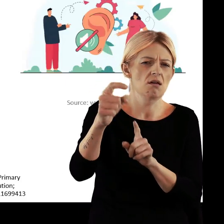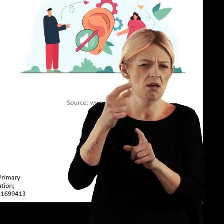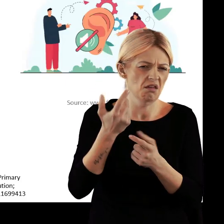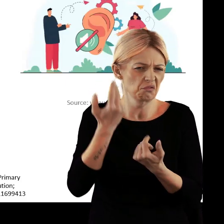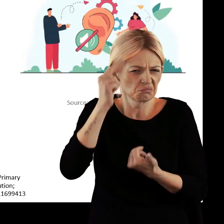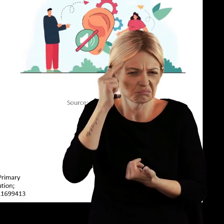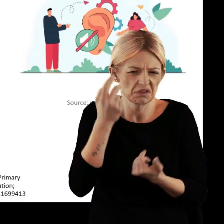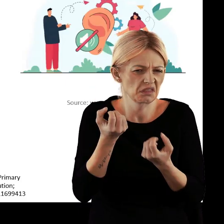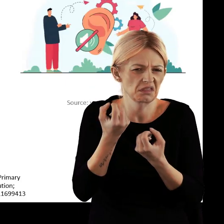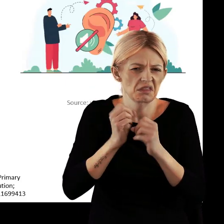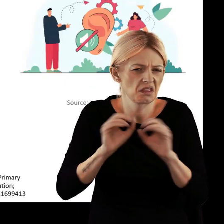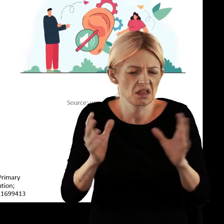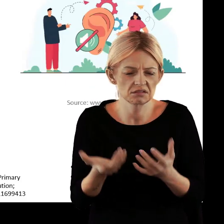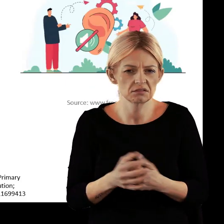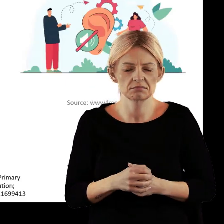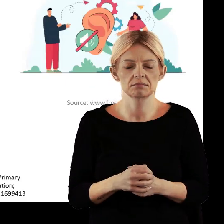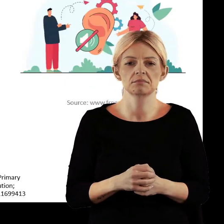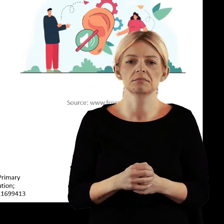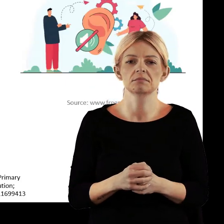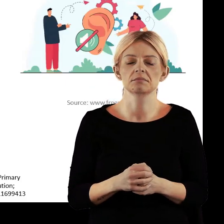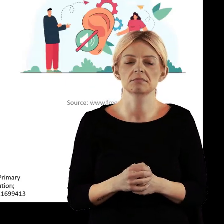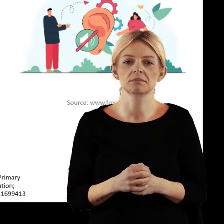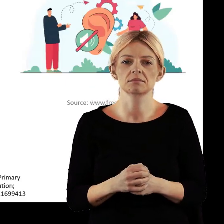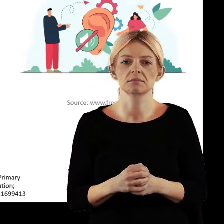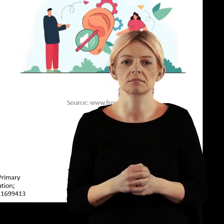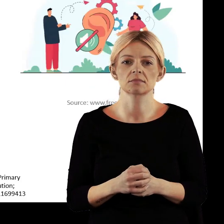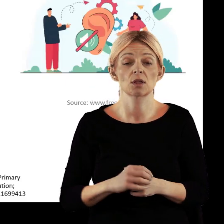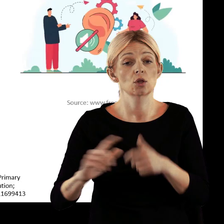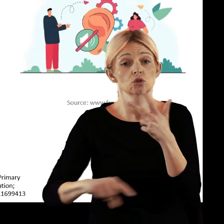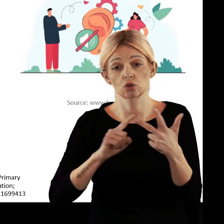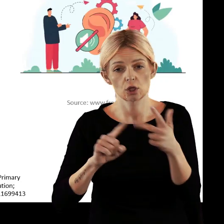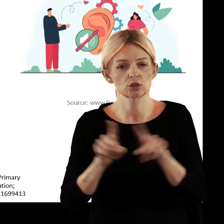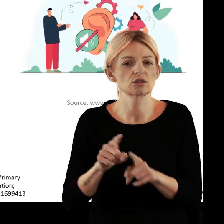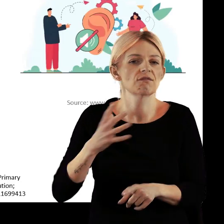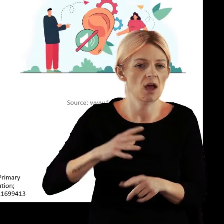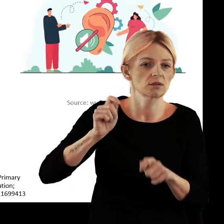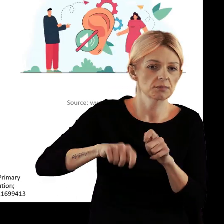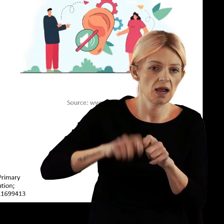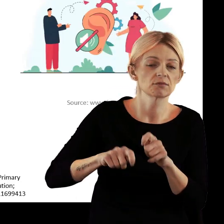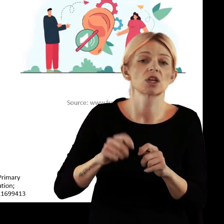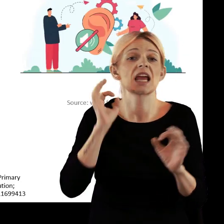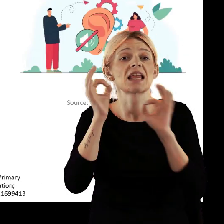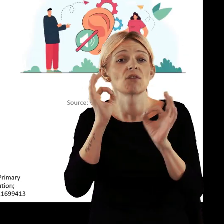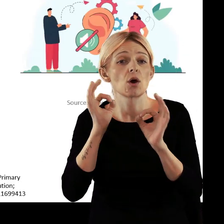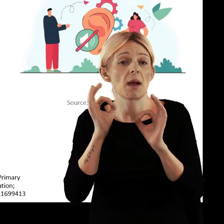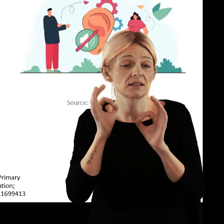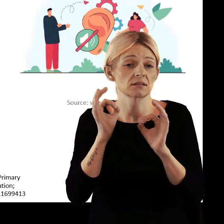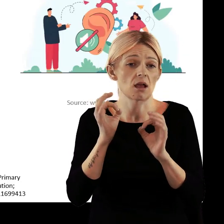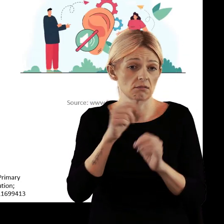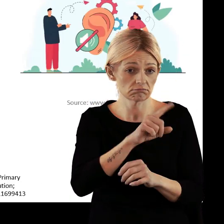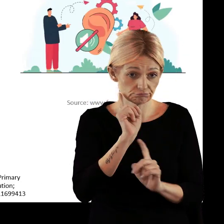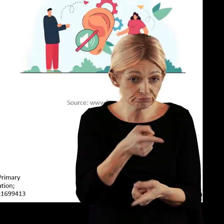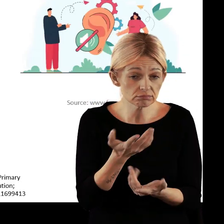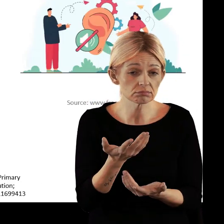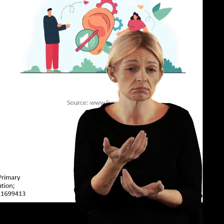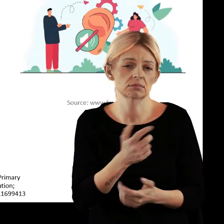is also worth checking the reliability of information so that we do not pass the message that we